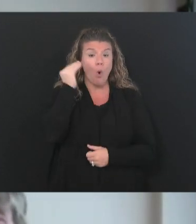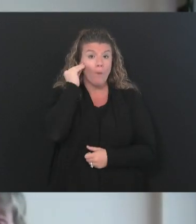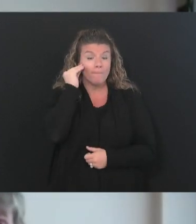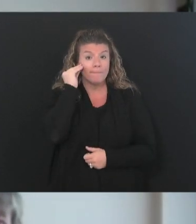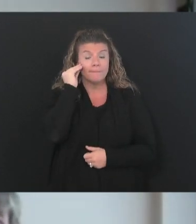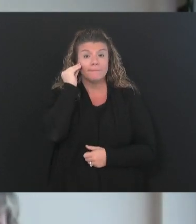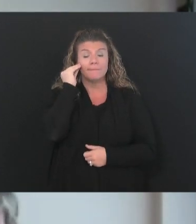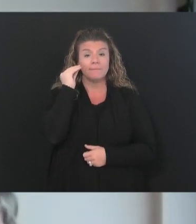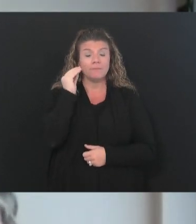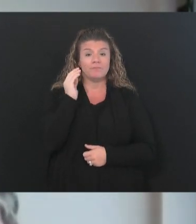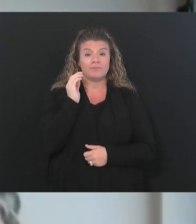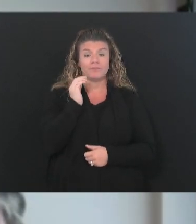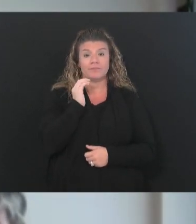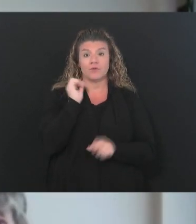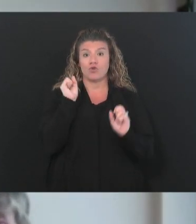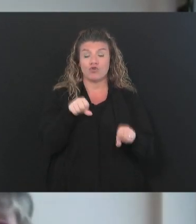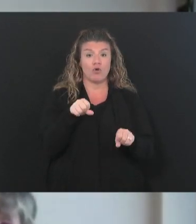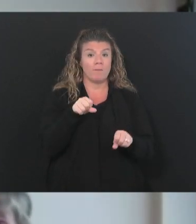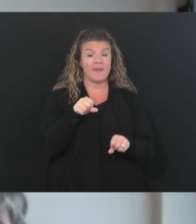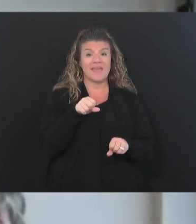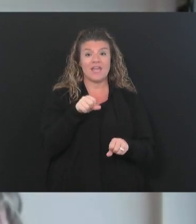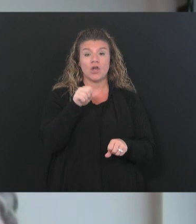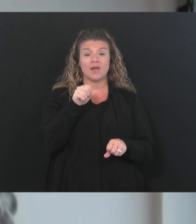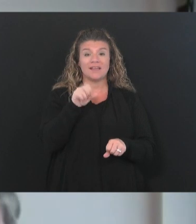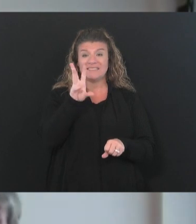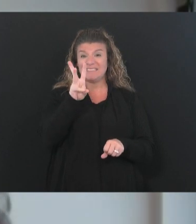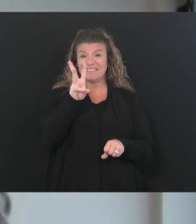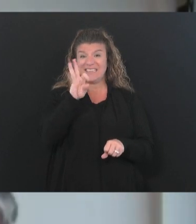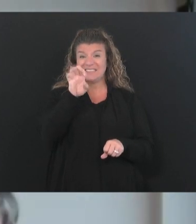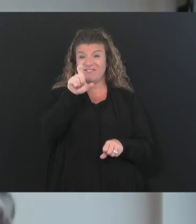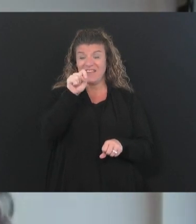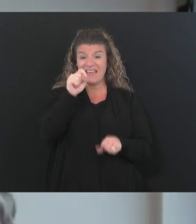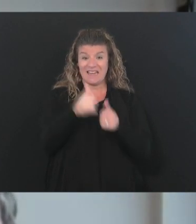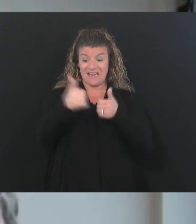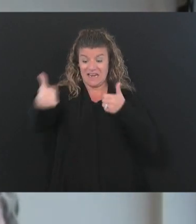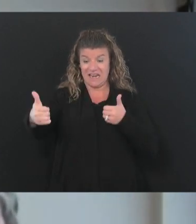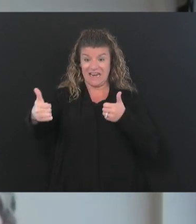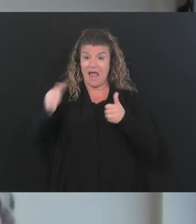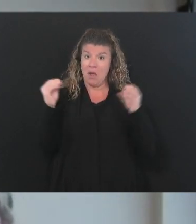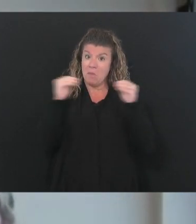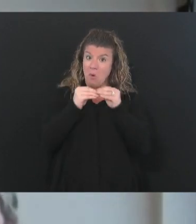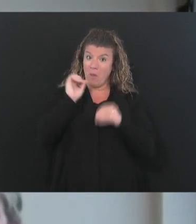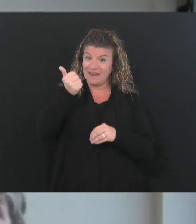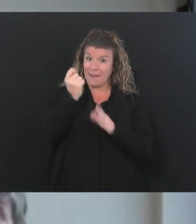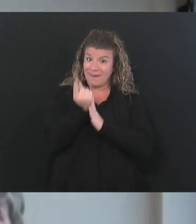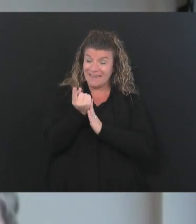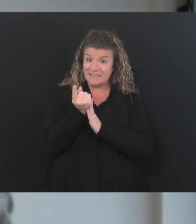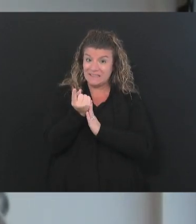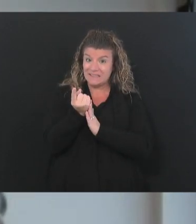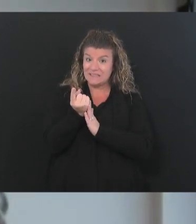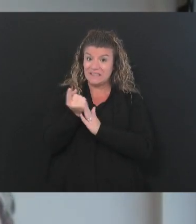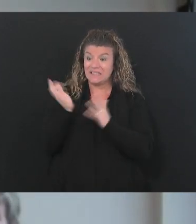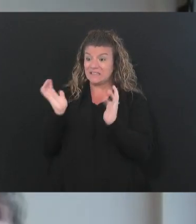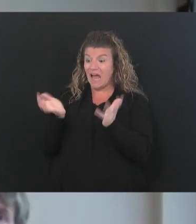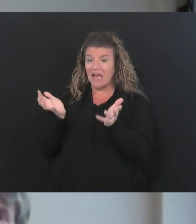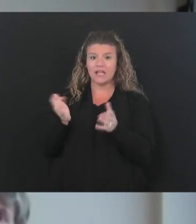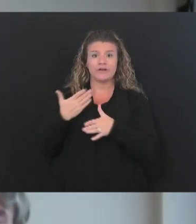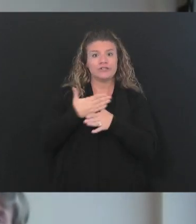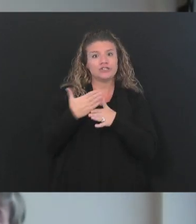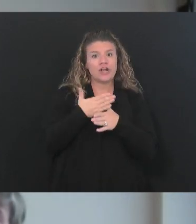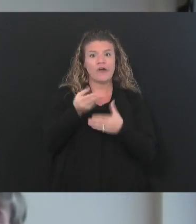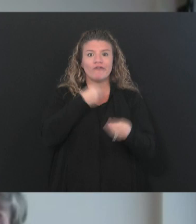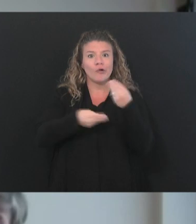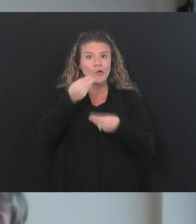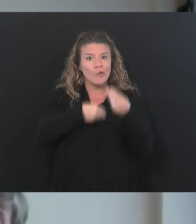being within 6 feet for more than 10 minutes with someone, sharing utensils,